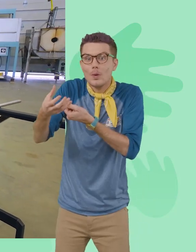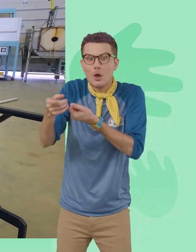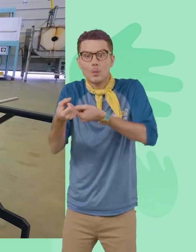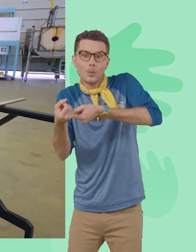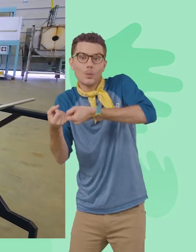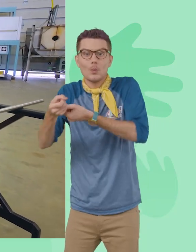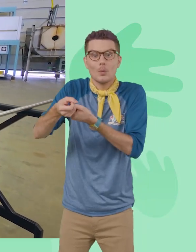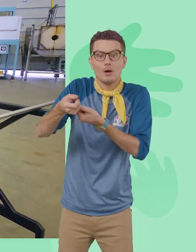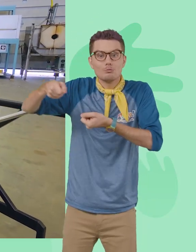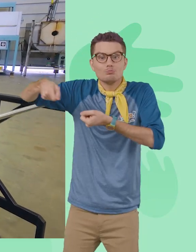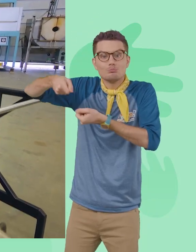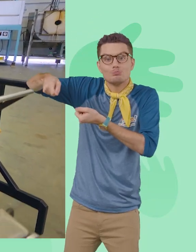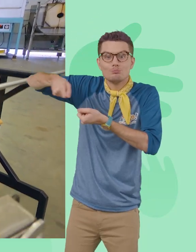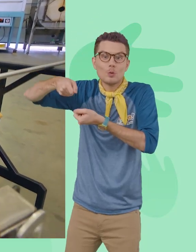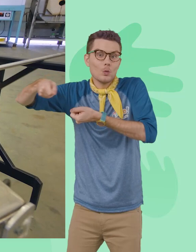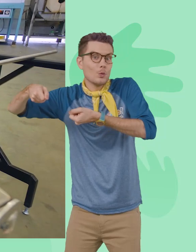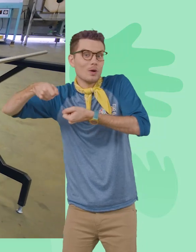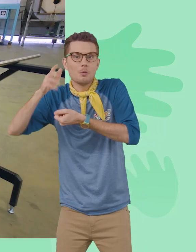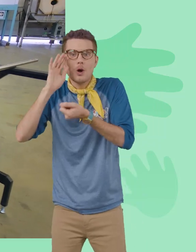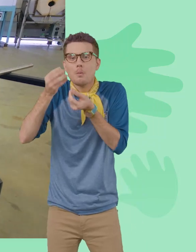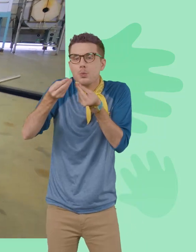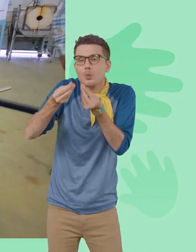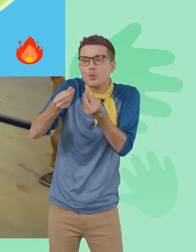smooth and circular it looks. Wow.